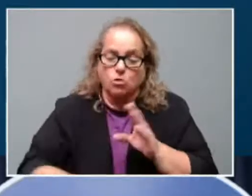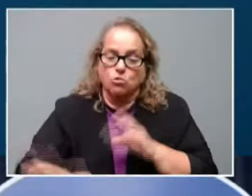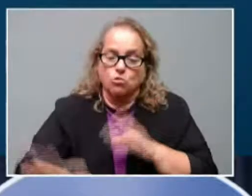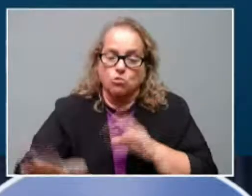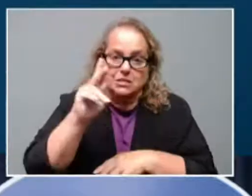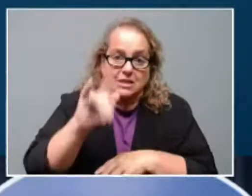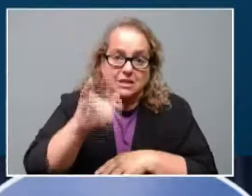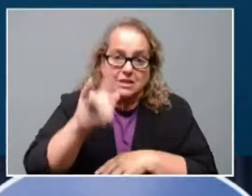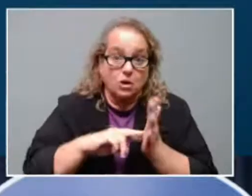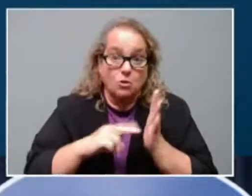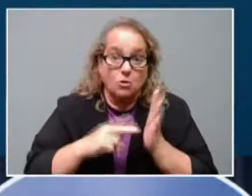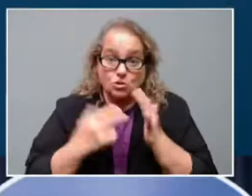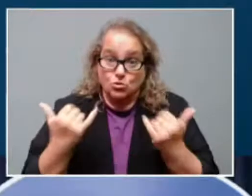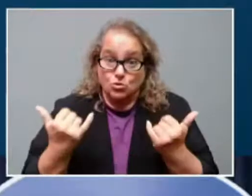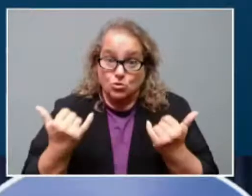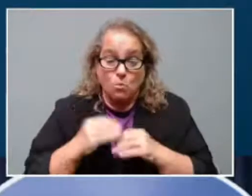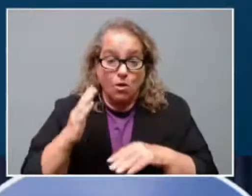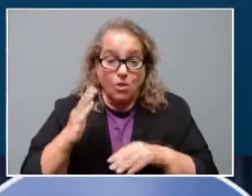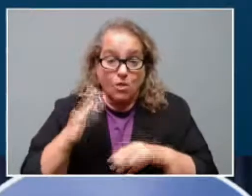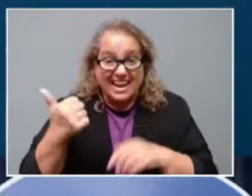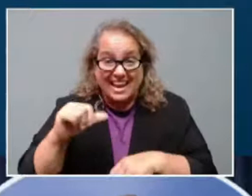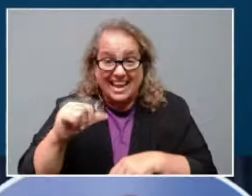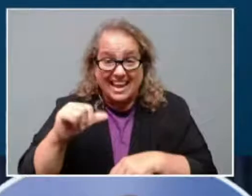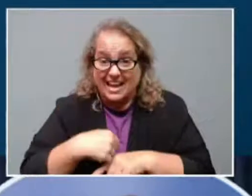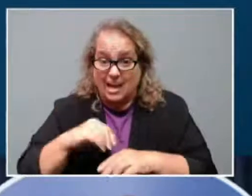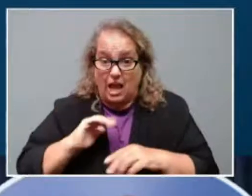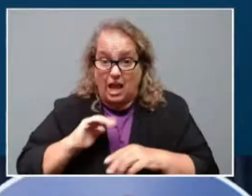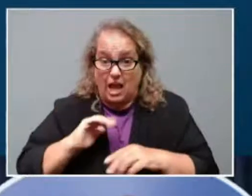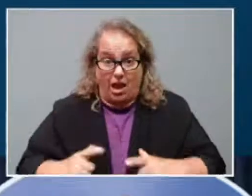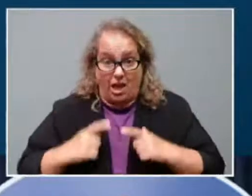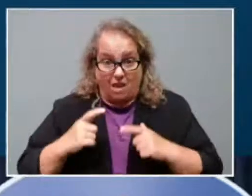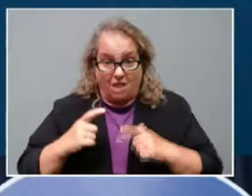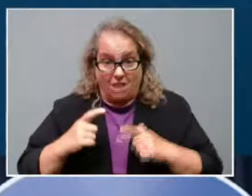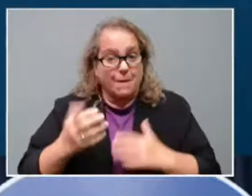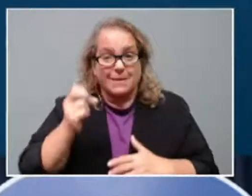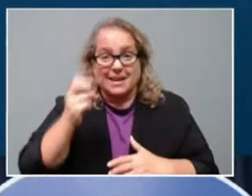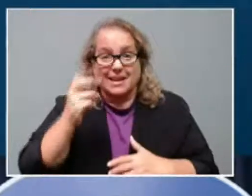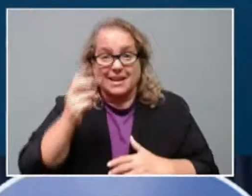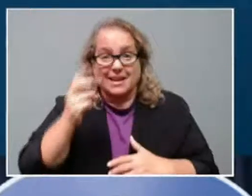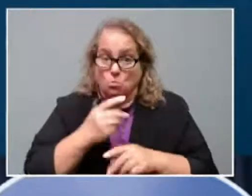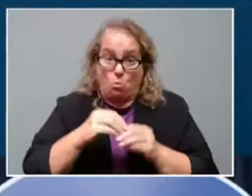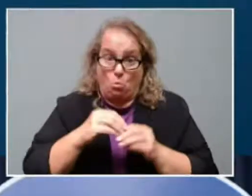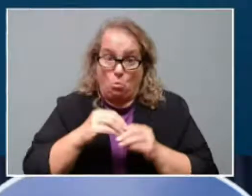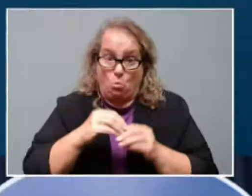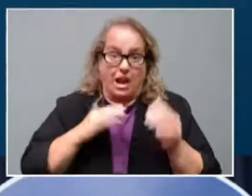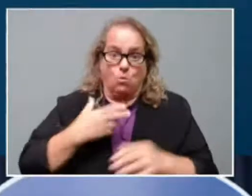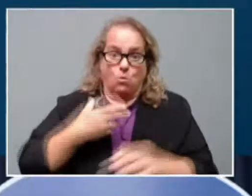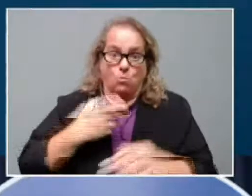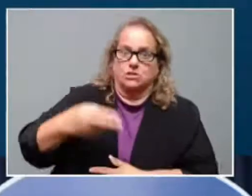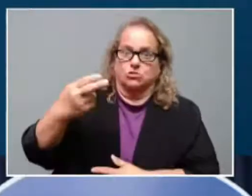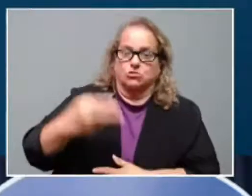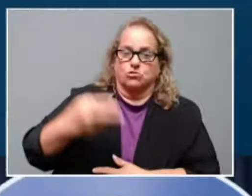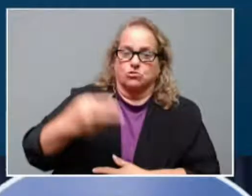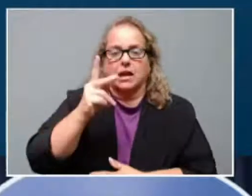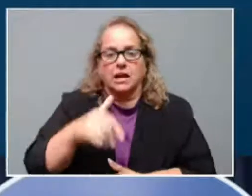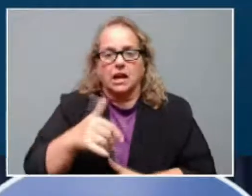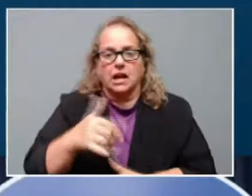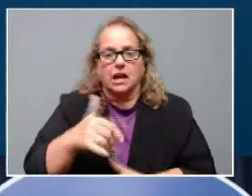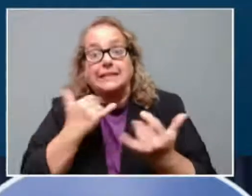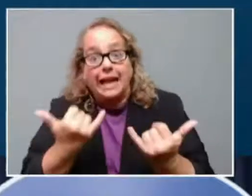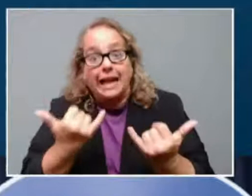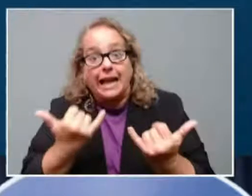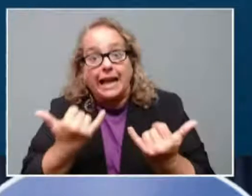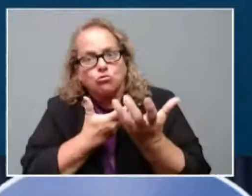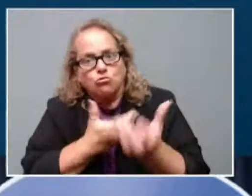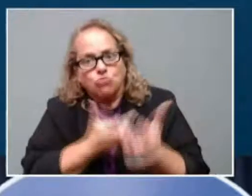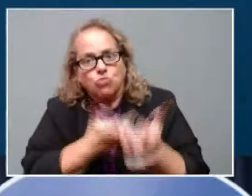than any day in our lifetimes, maybe even in our history, Kentucky is trusted by businesses all over the world